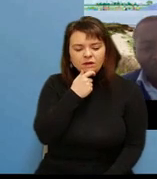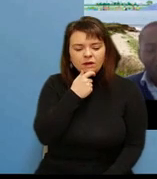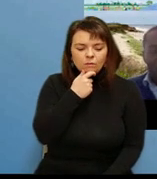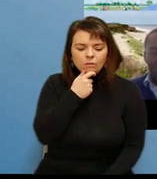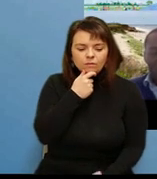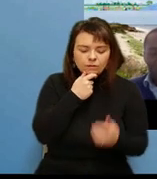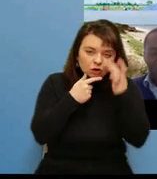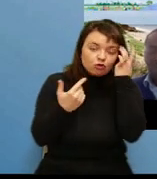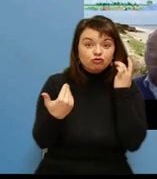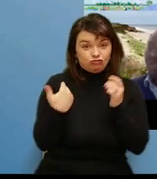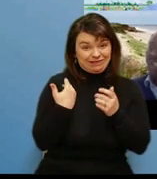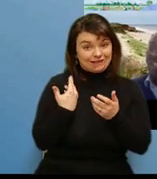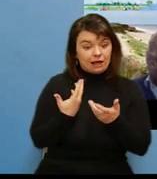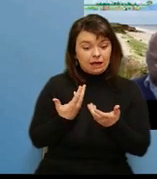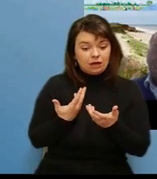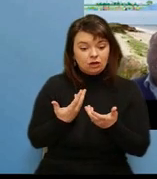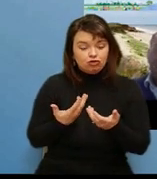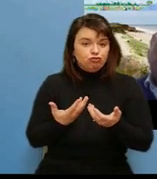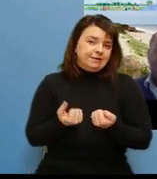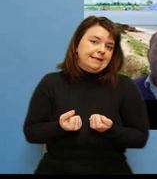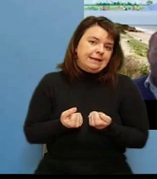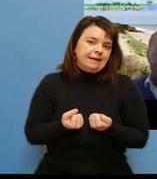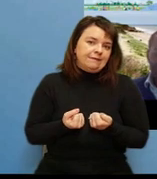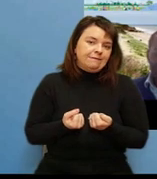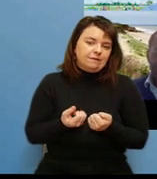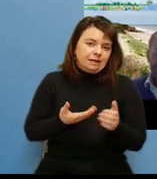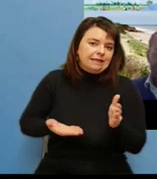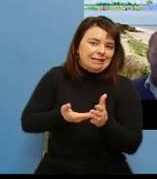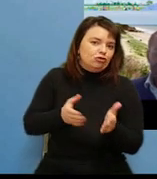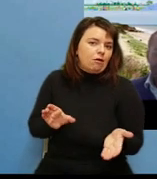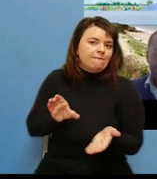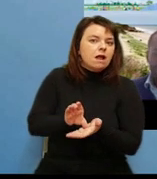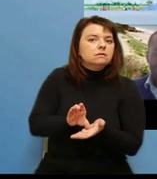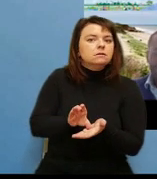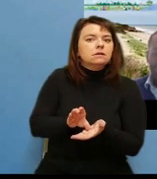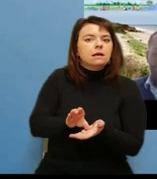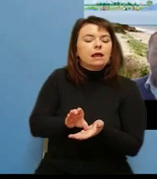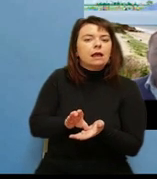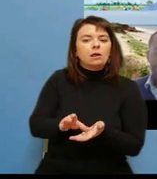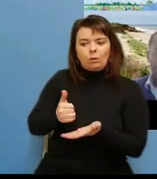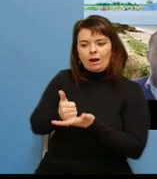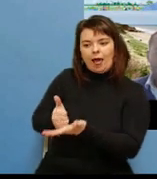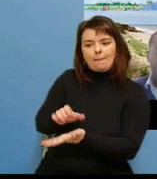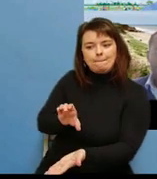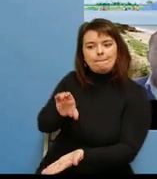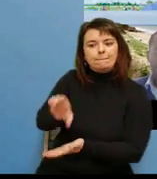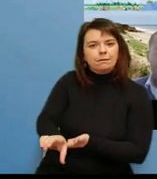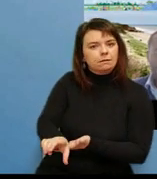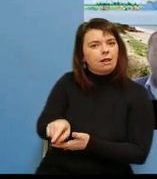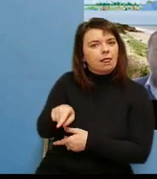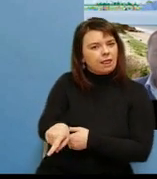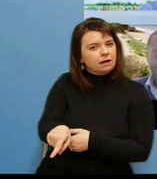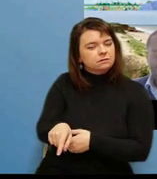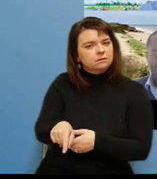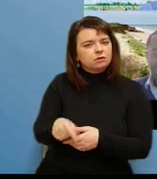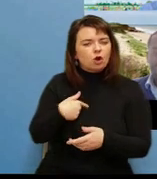I would probably, we've just recently received some additional funding that could help to